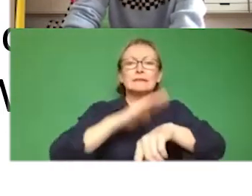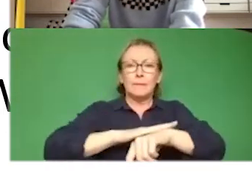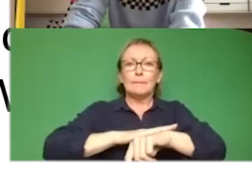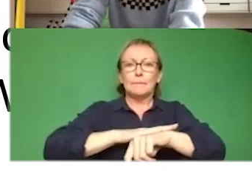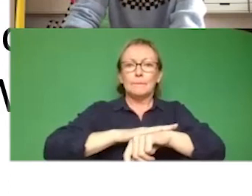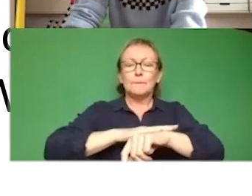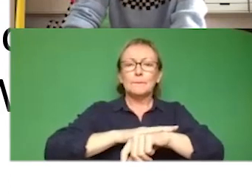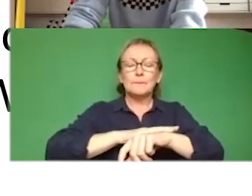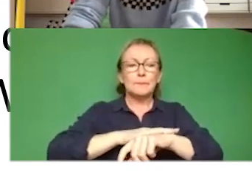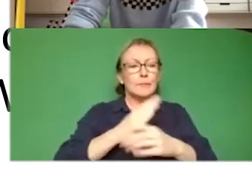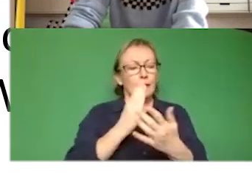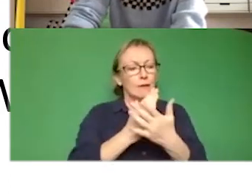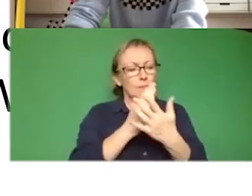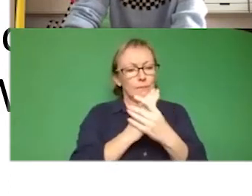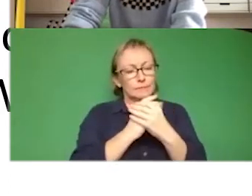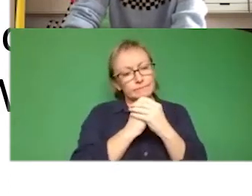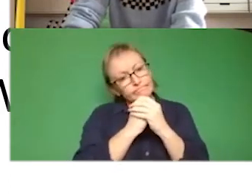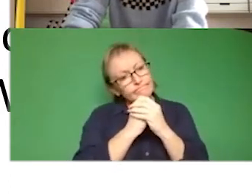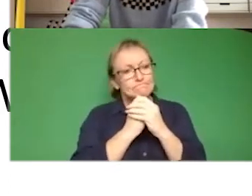and you know, whatever